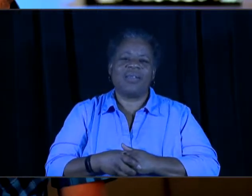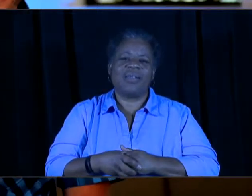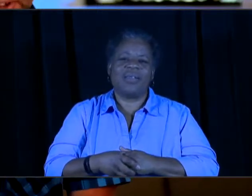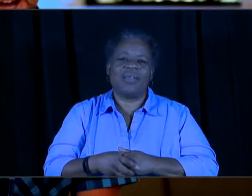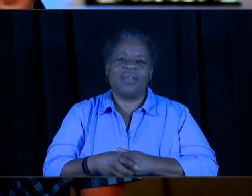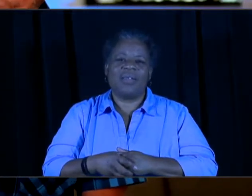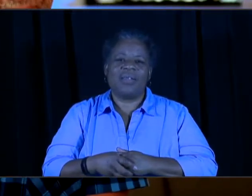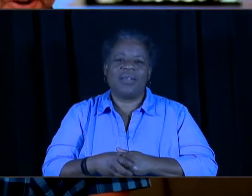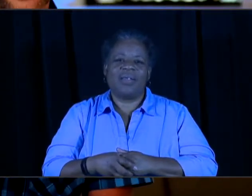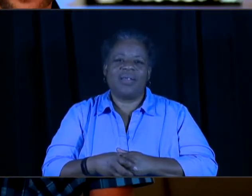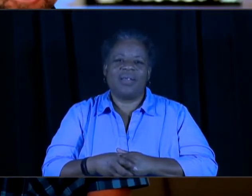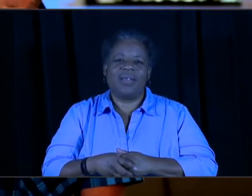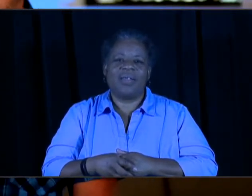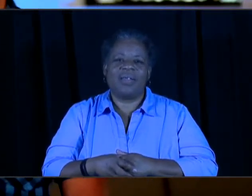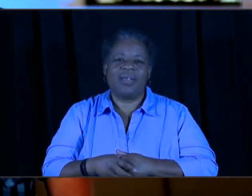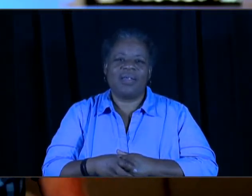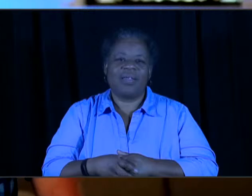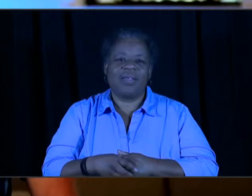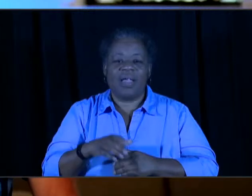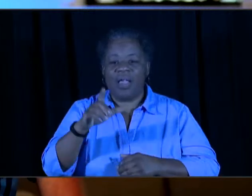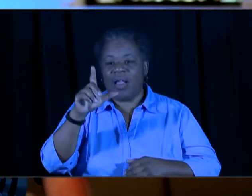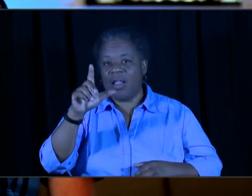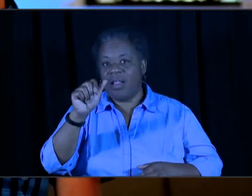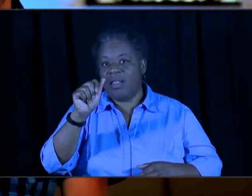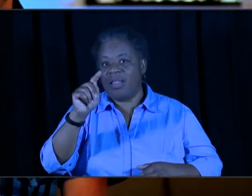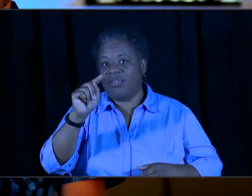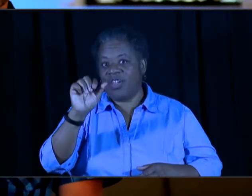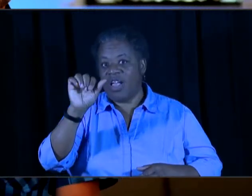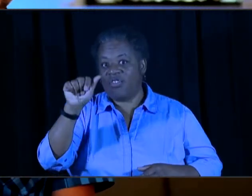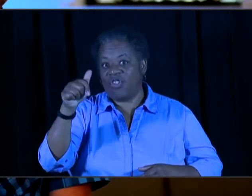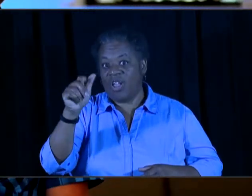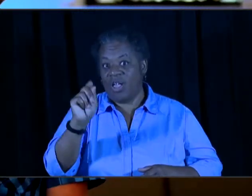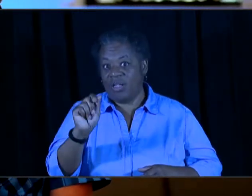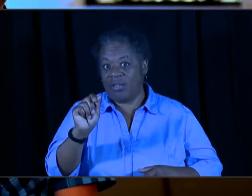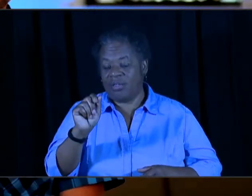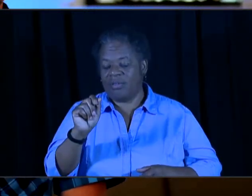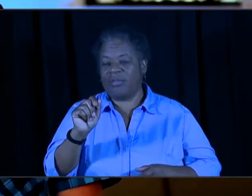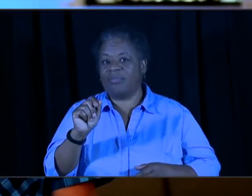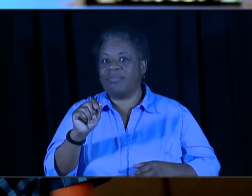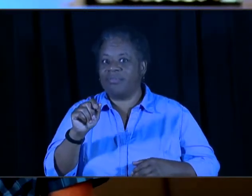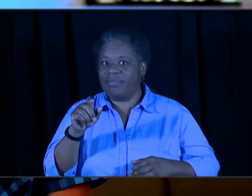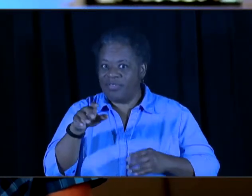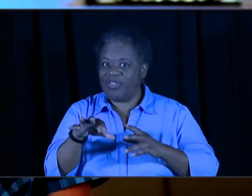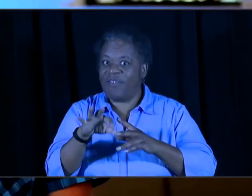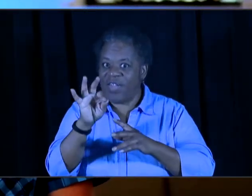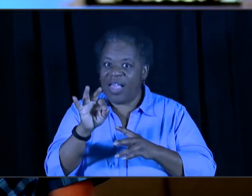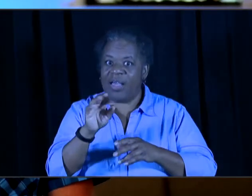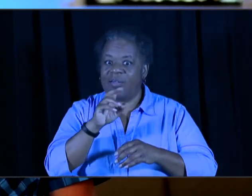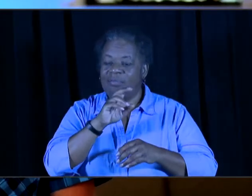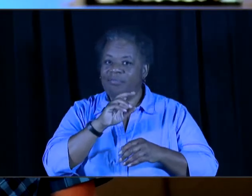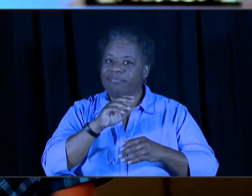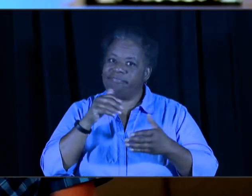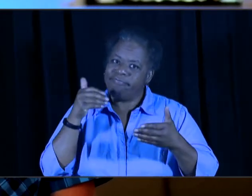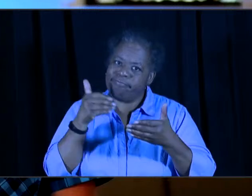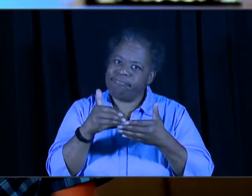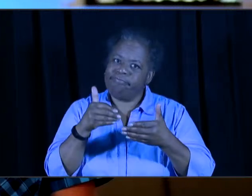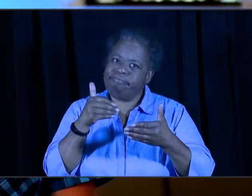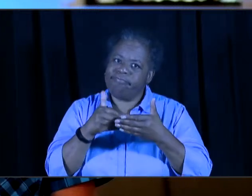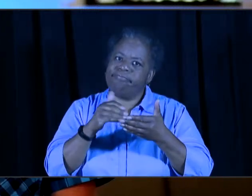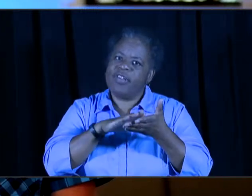And that's what Latasha Morrison found as she made her long and winding road towards forgiveness as